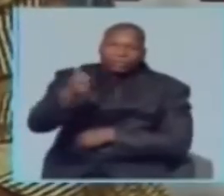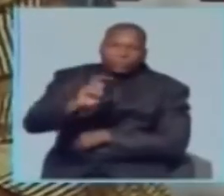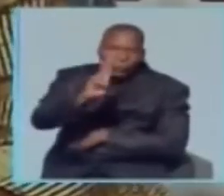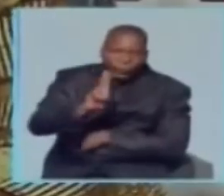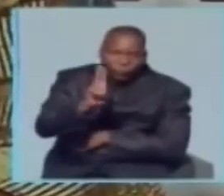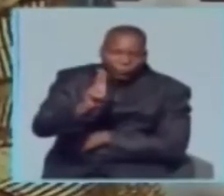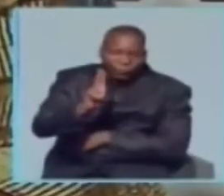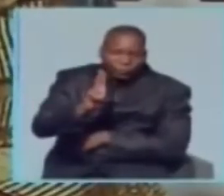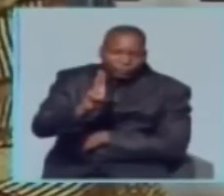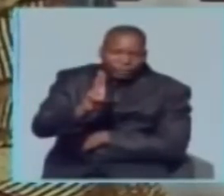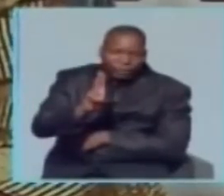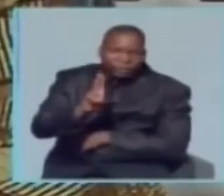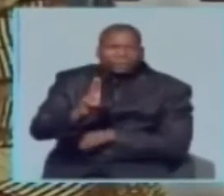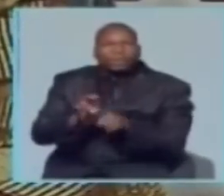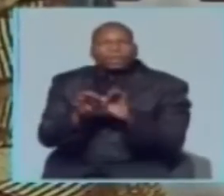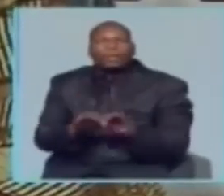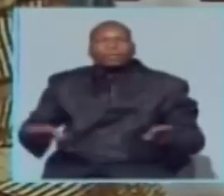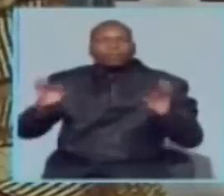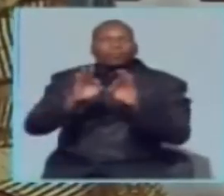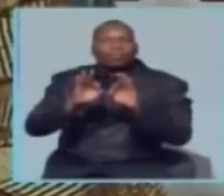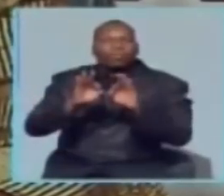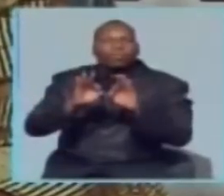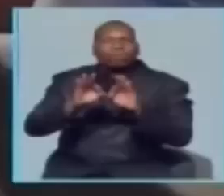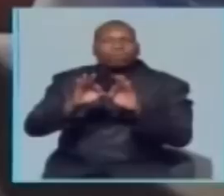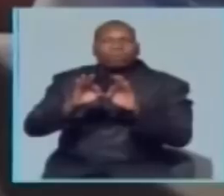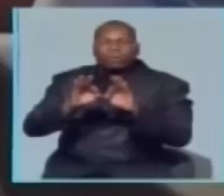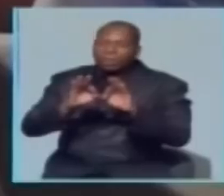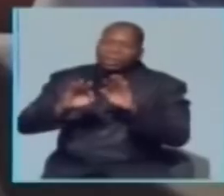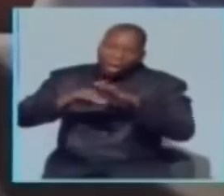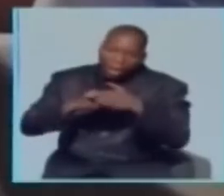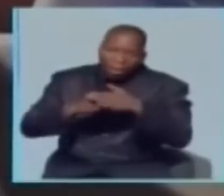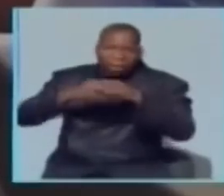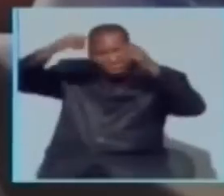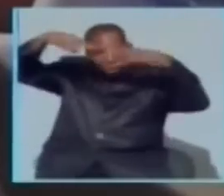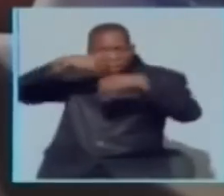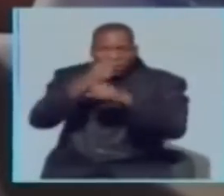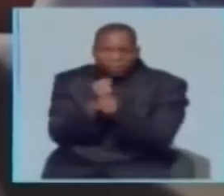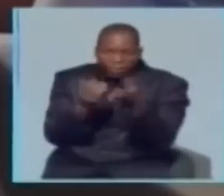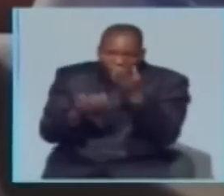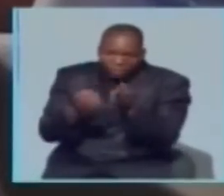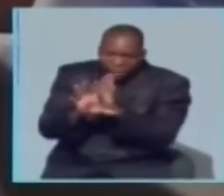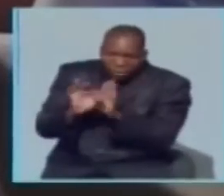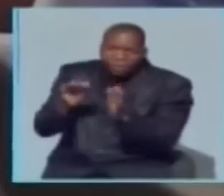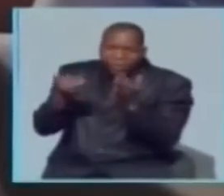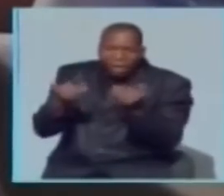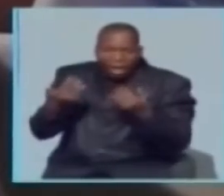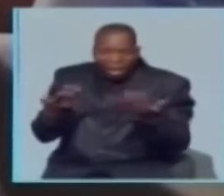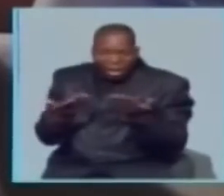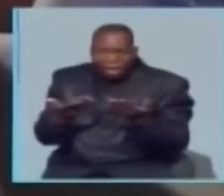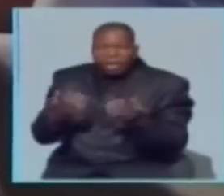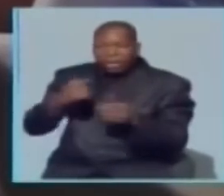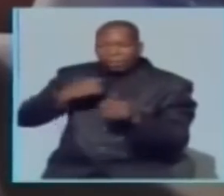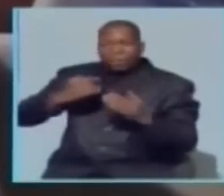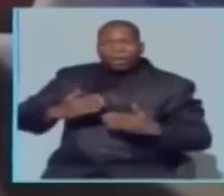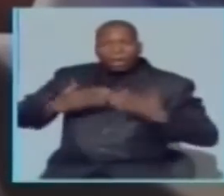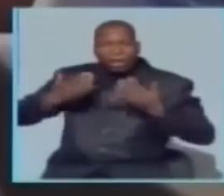very important area of power supply maybe that we haven't explored yet. And I was happy talking to one of the key